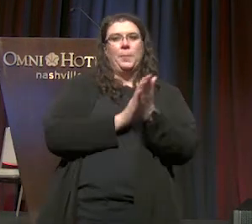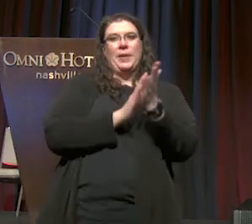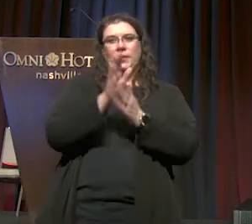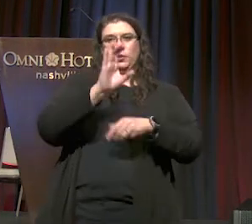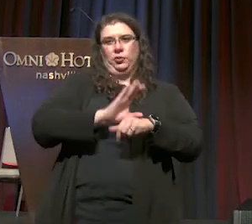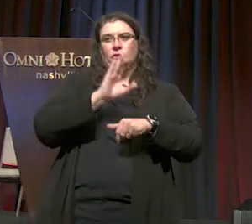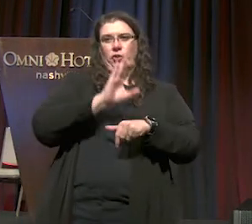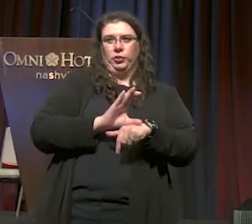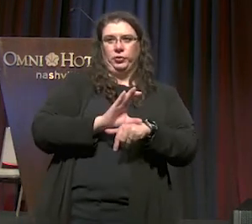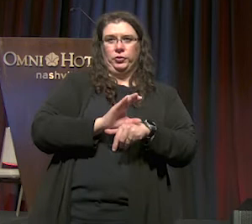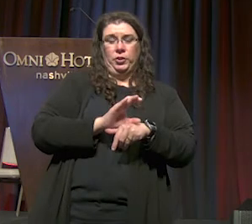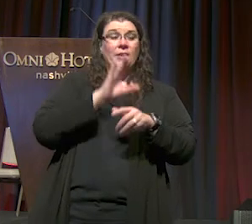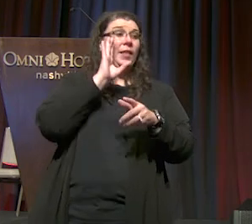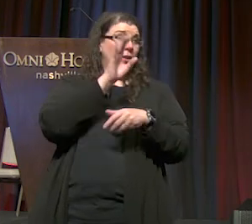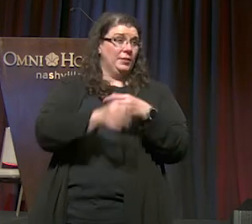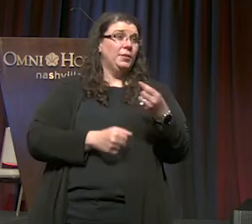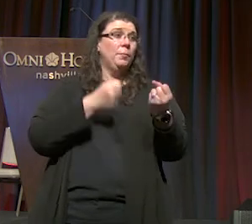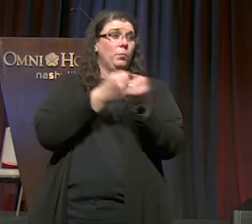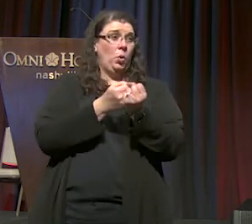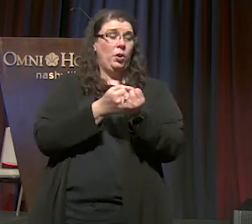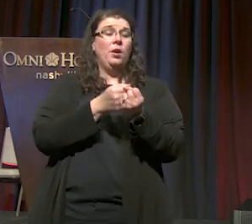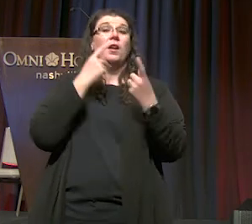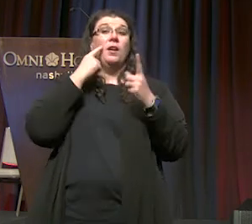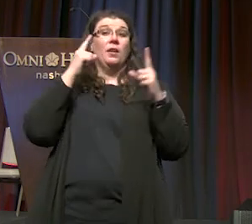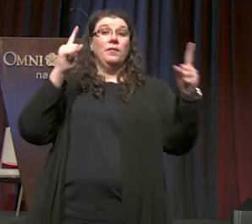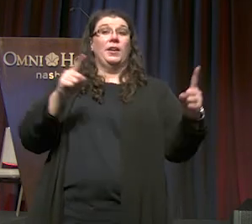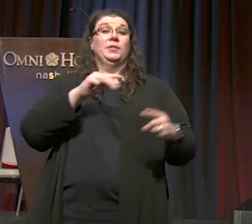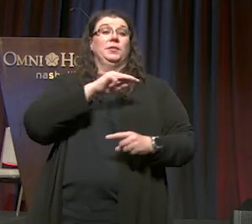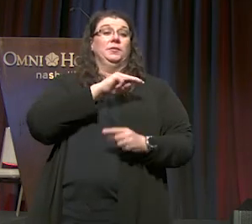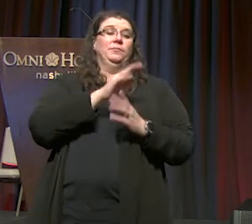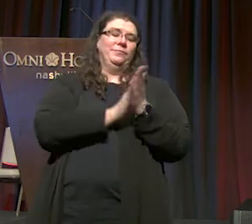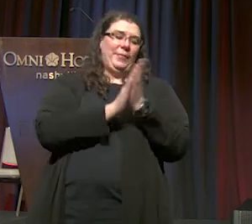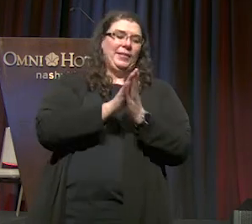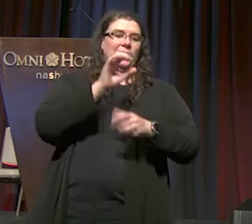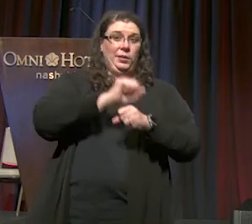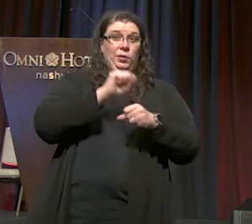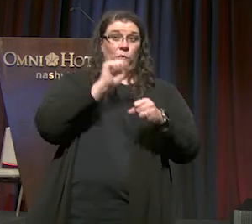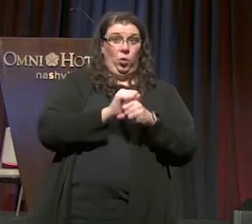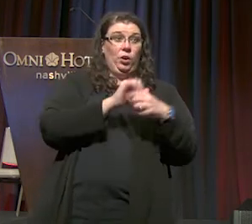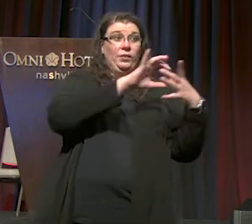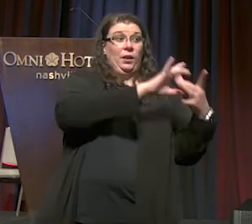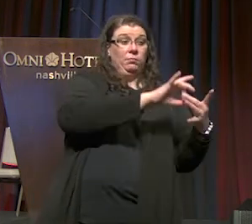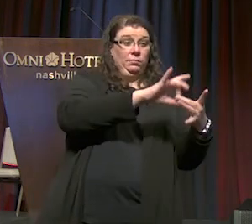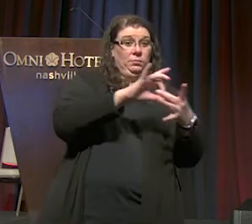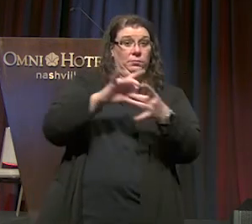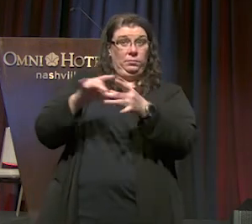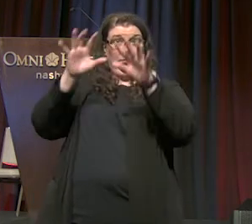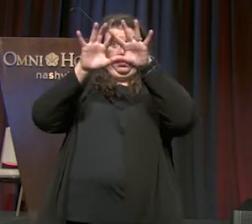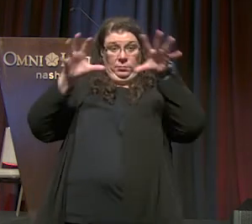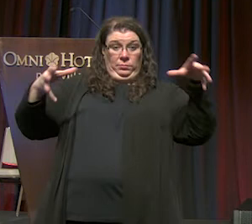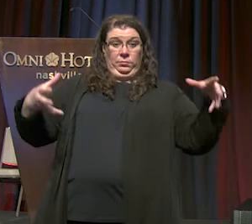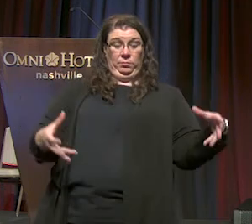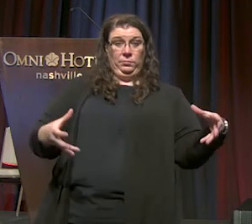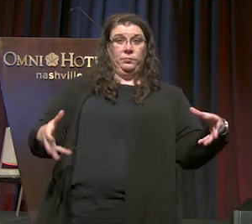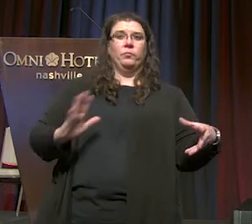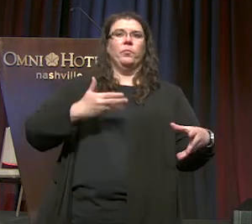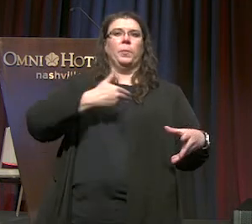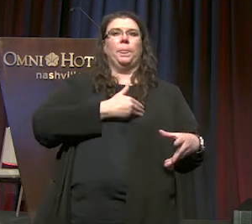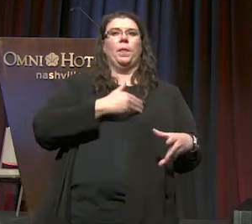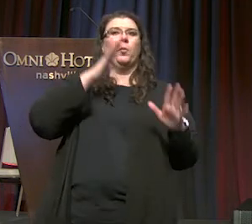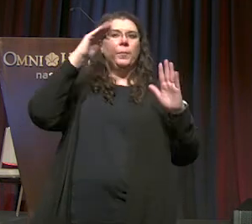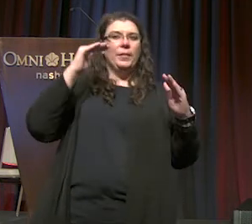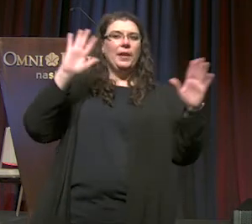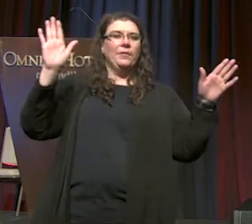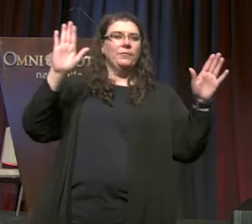To support effective mission work across the connection, our Philippine Central Conference of